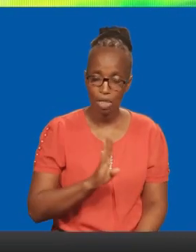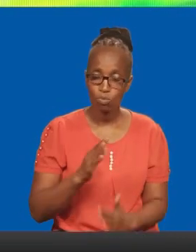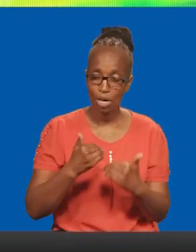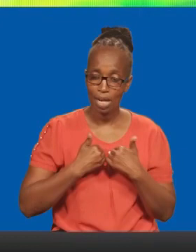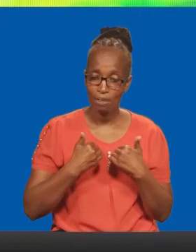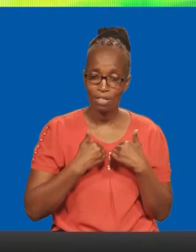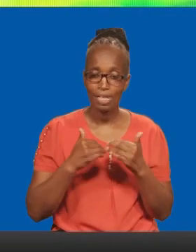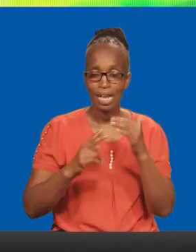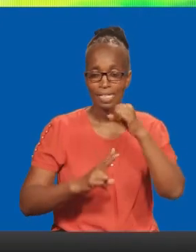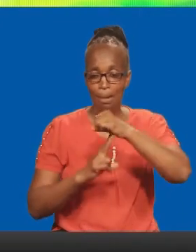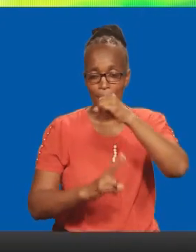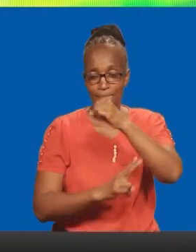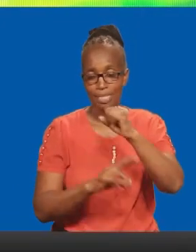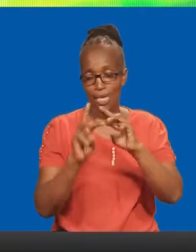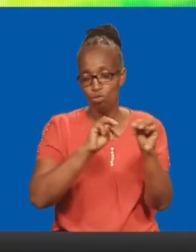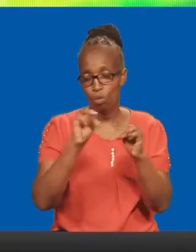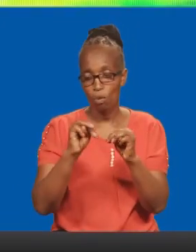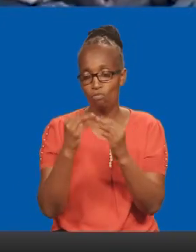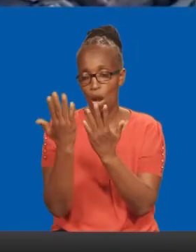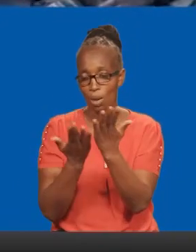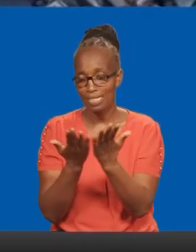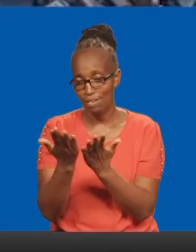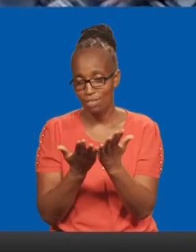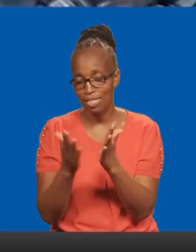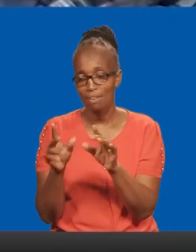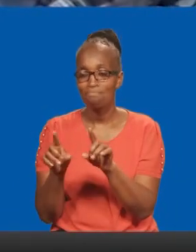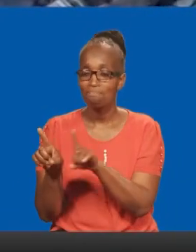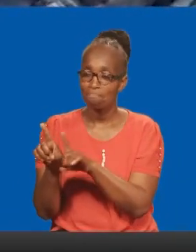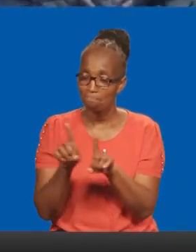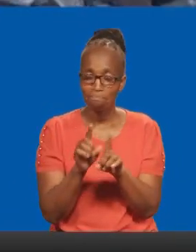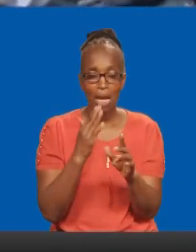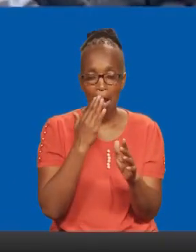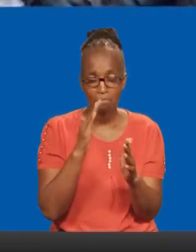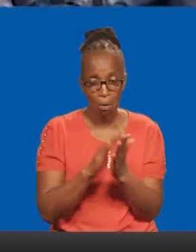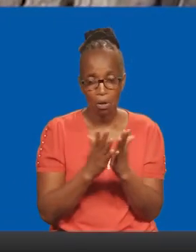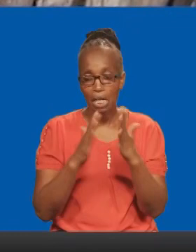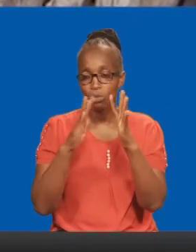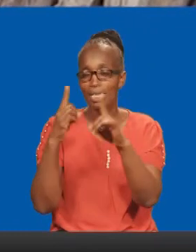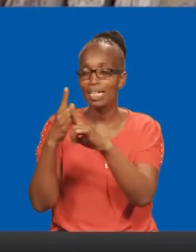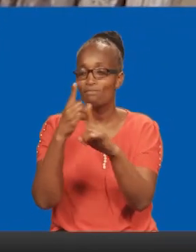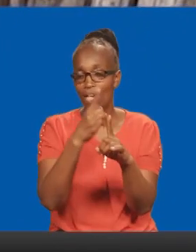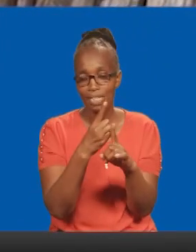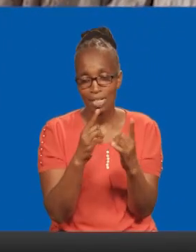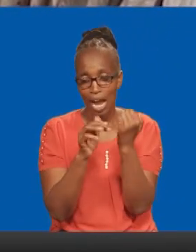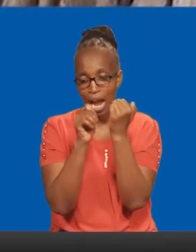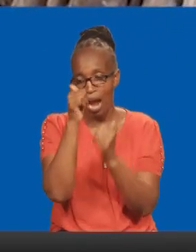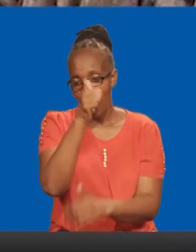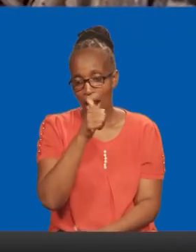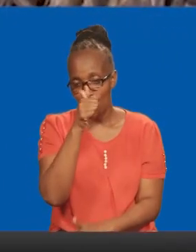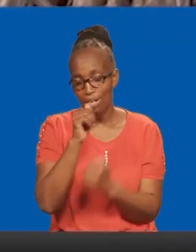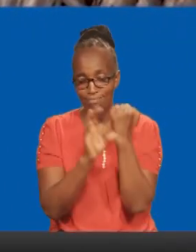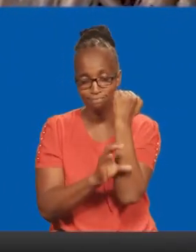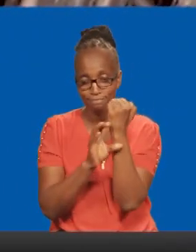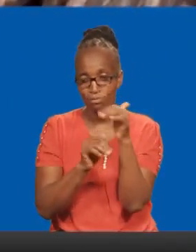bridges for us to move our services across. Pia ameyapongeza baadhi ya mataifa ya bara Afrika yanayoendelea